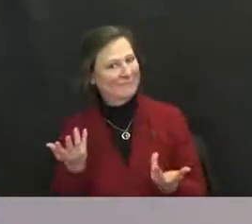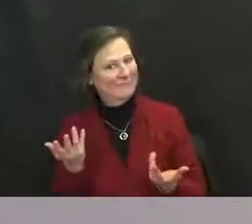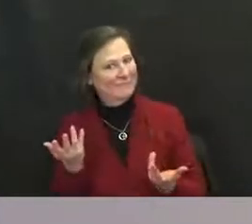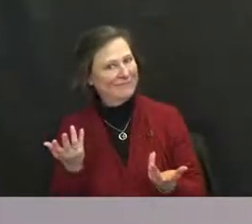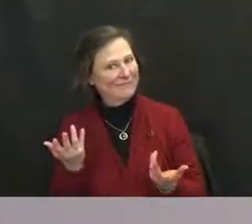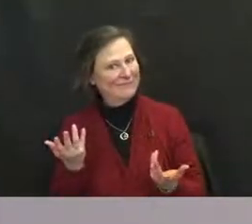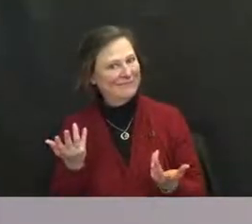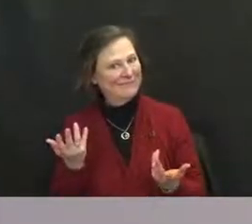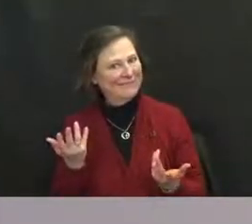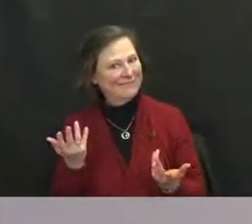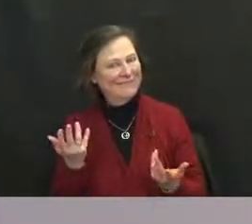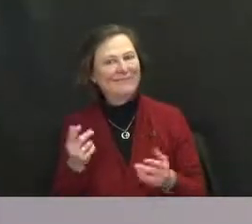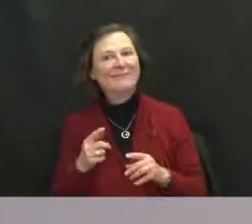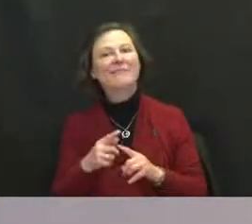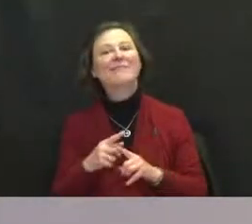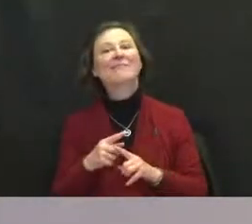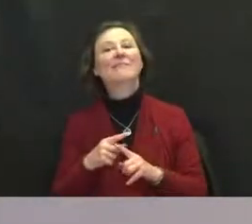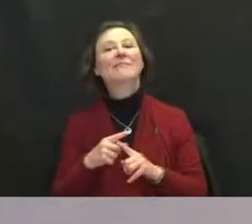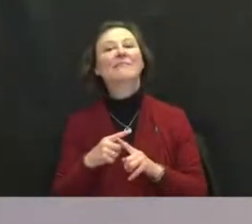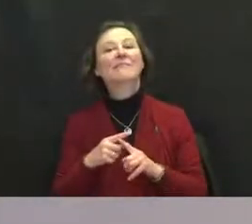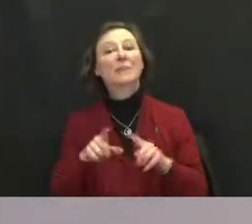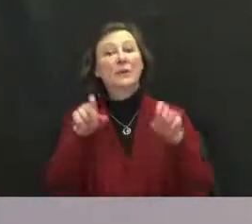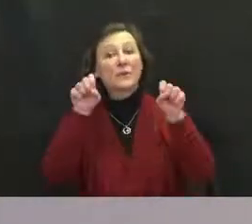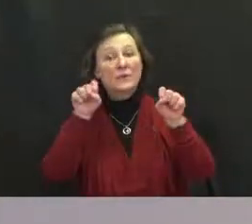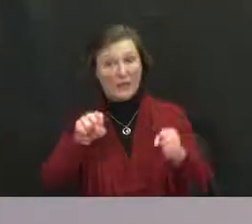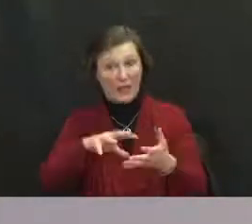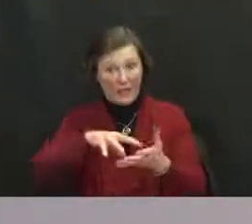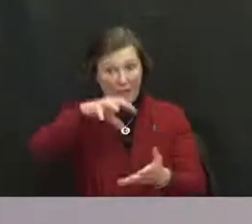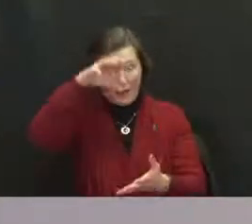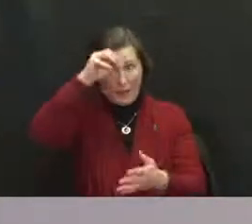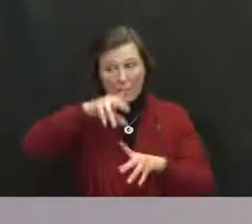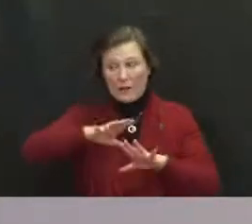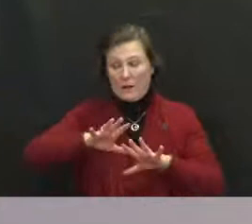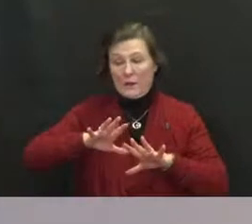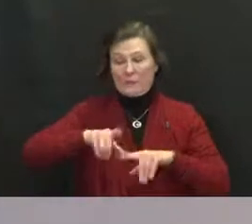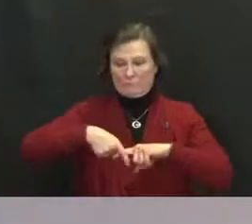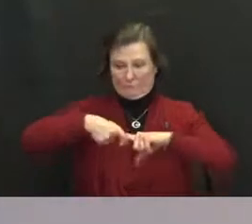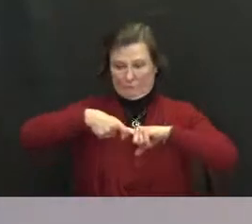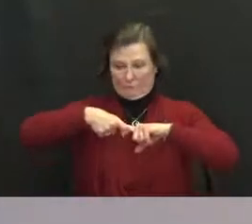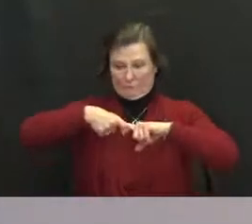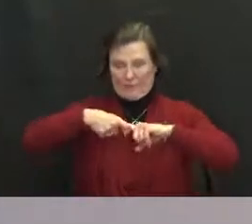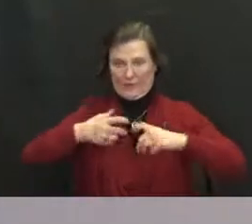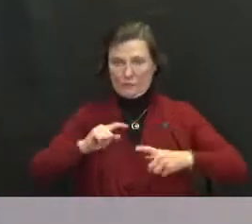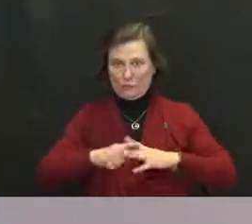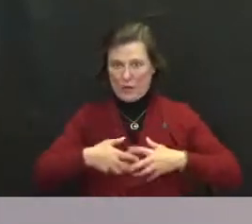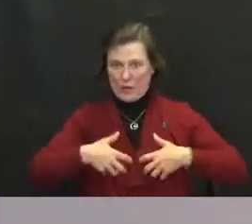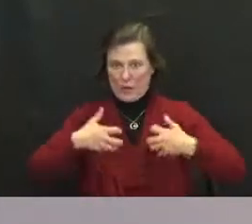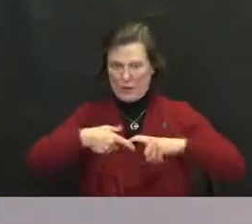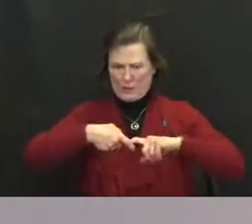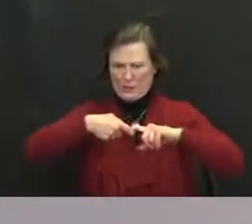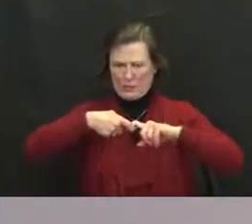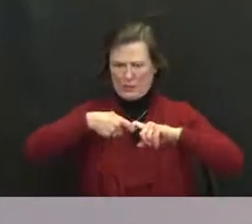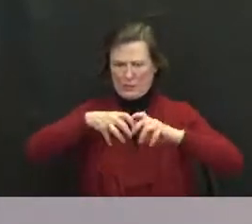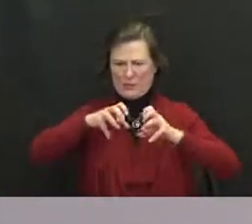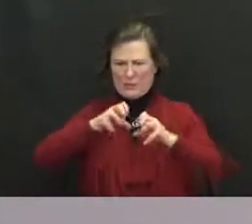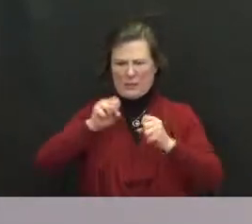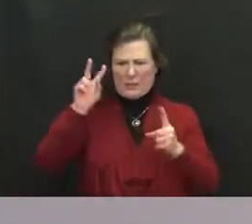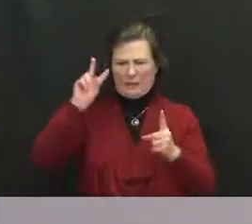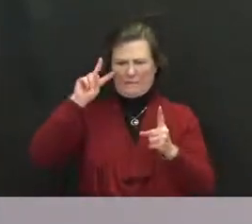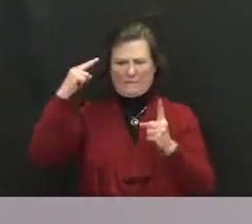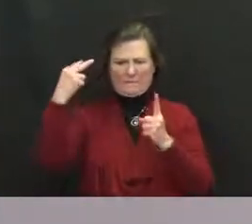But you can learn to pause when anger comes and get a clearer view and frame